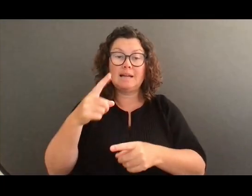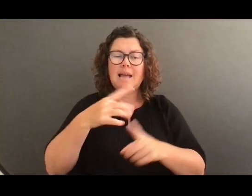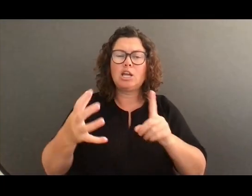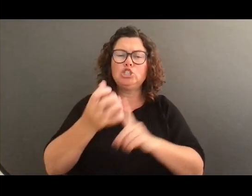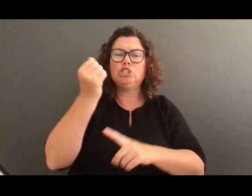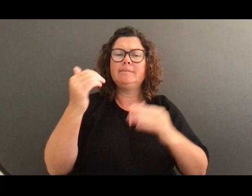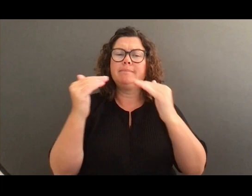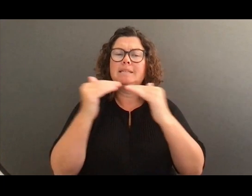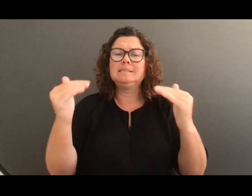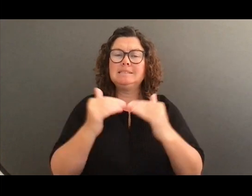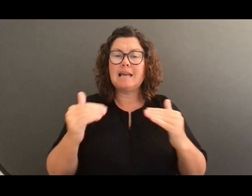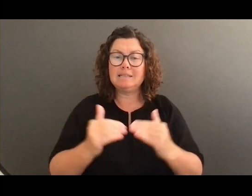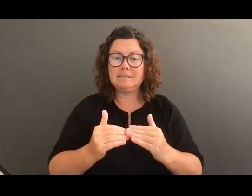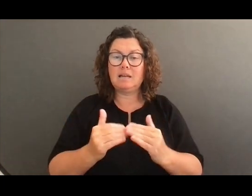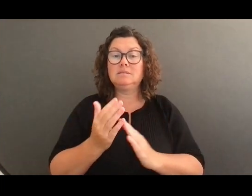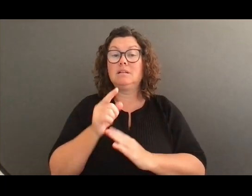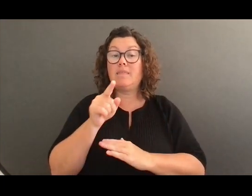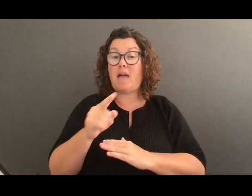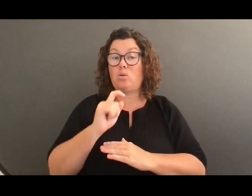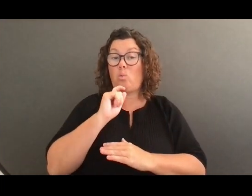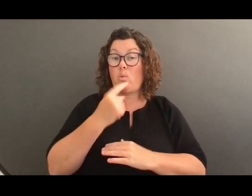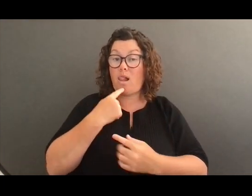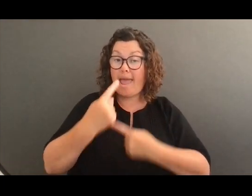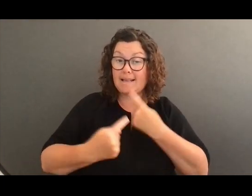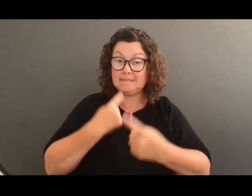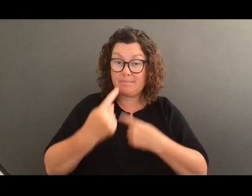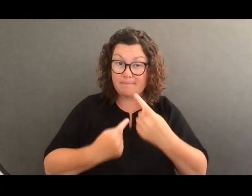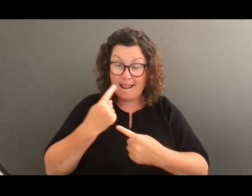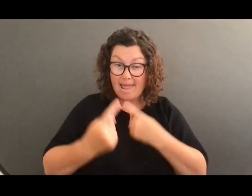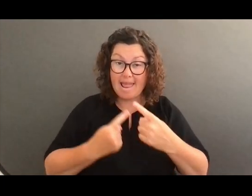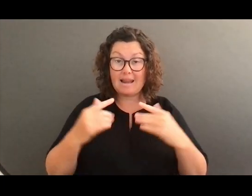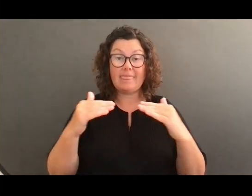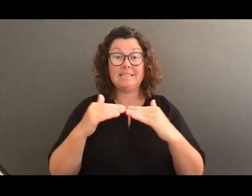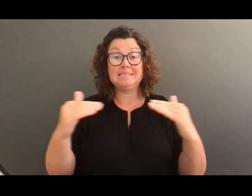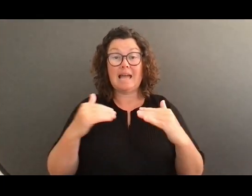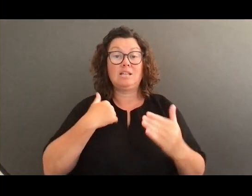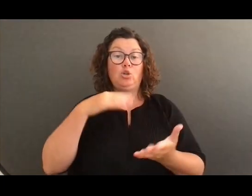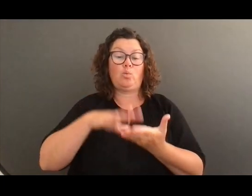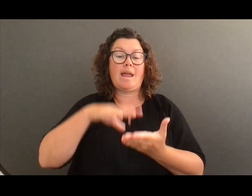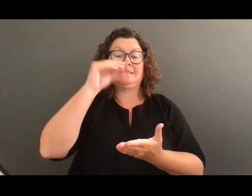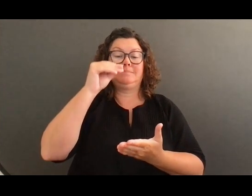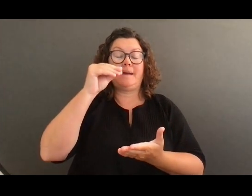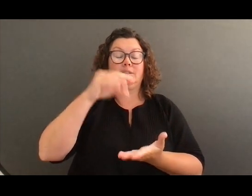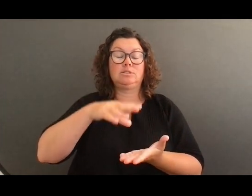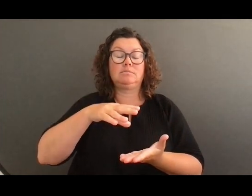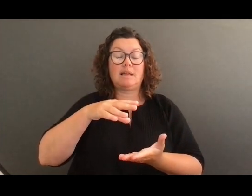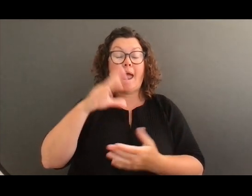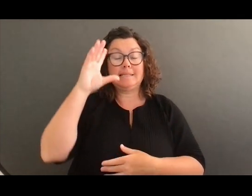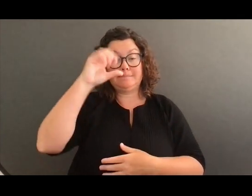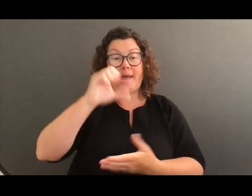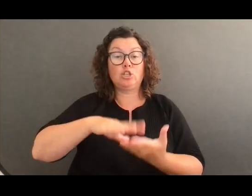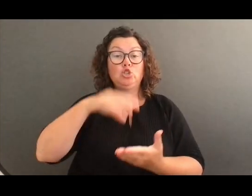level of achievement students are expected to achieve at the end of a band, in this case, years 9 and